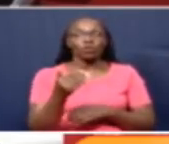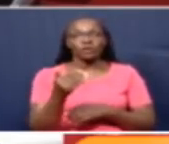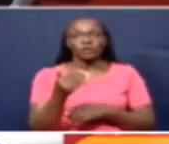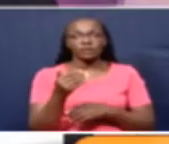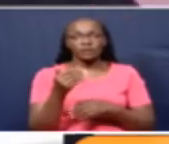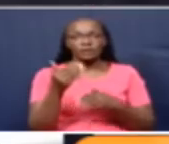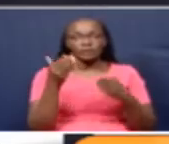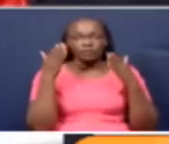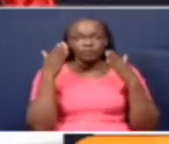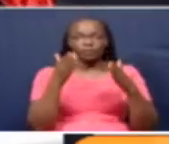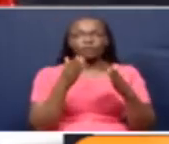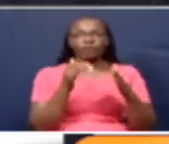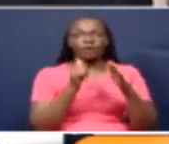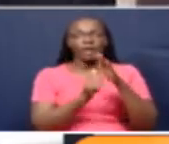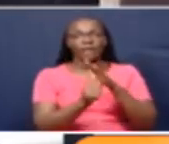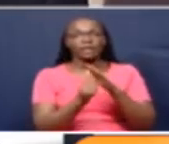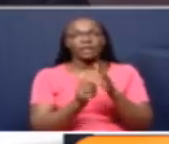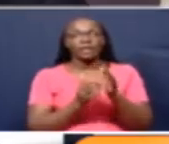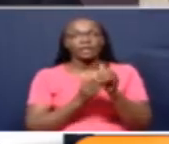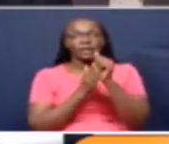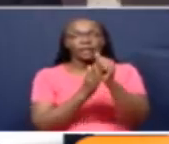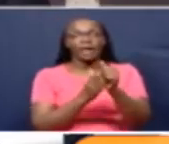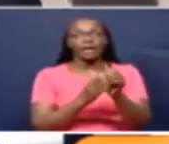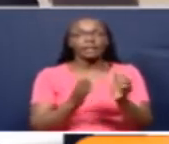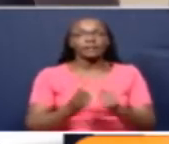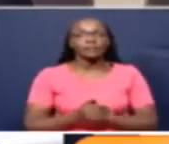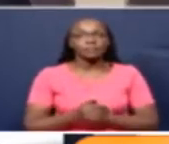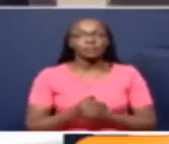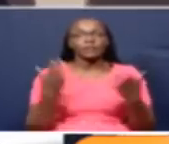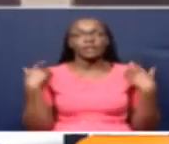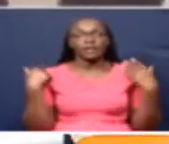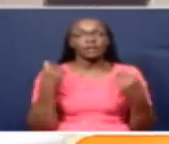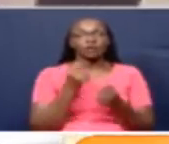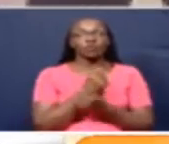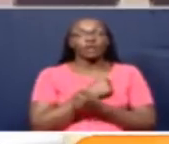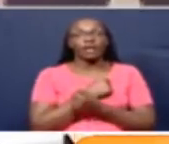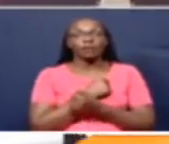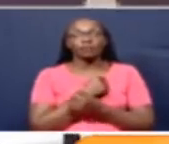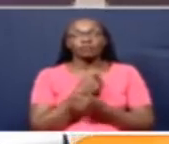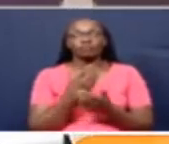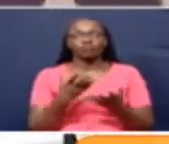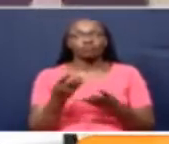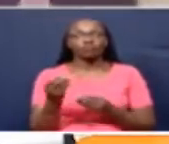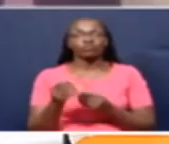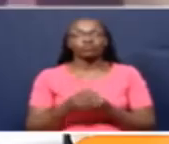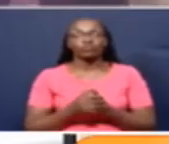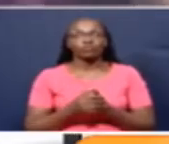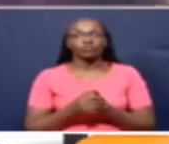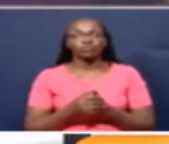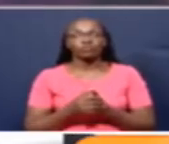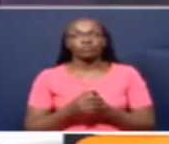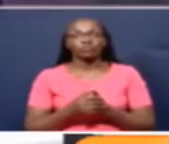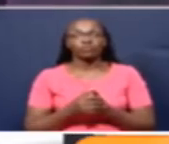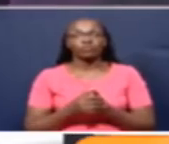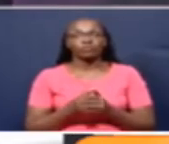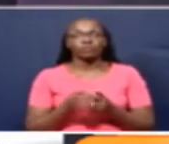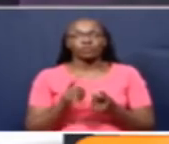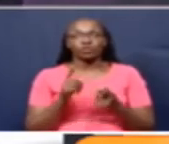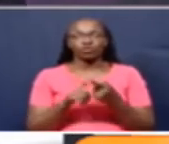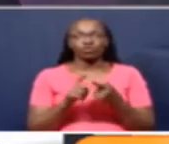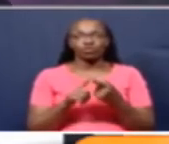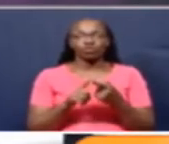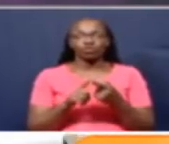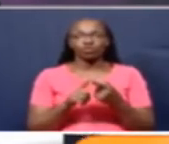another guy. Italian love is called. Wow. And I want to change a bit, but I want to do it on a beat.